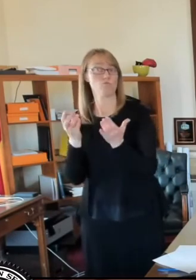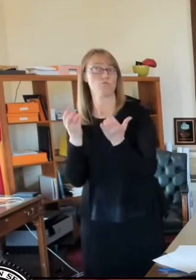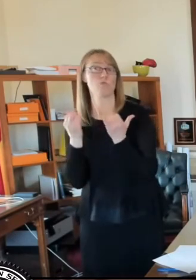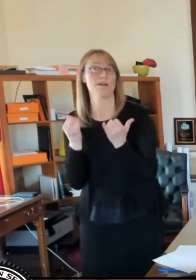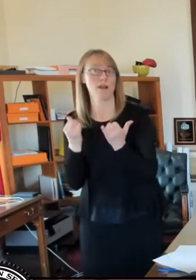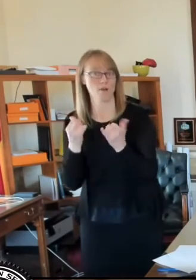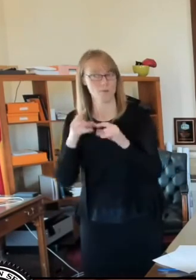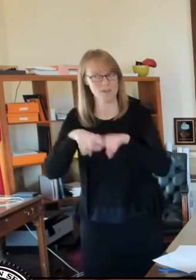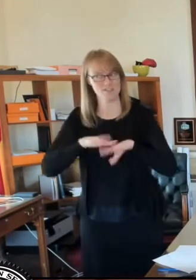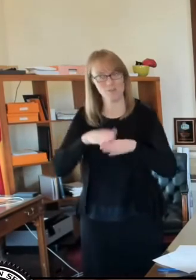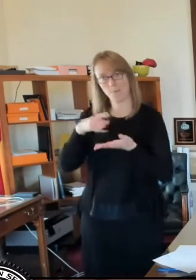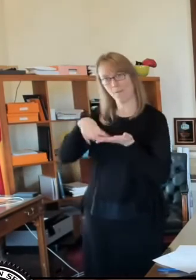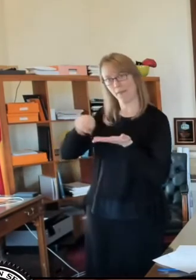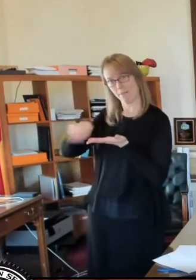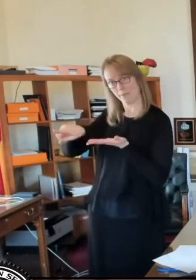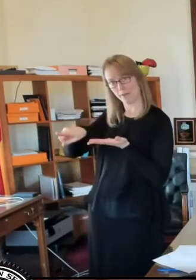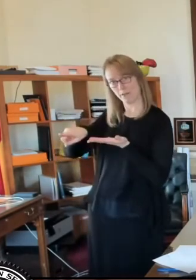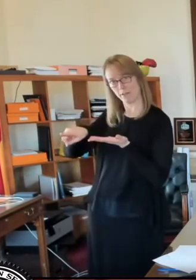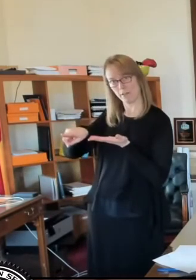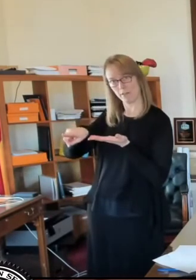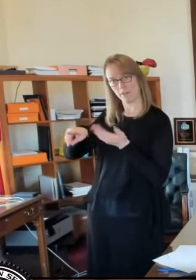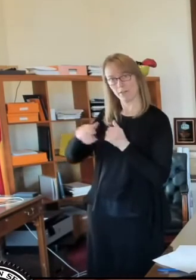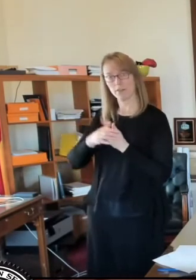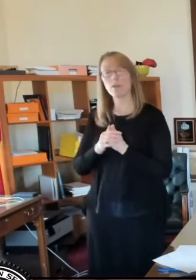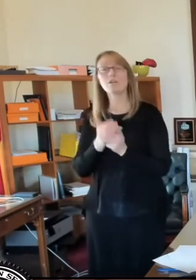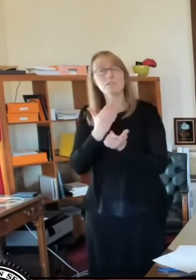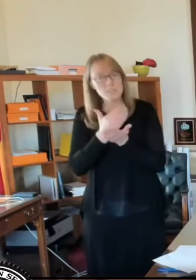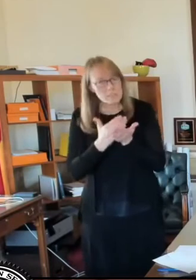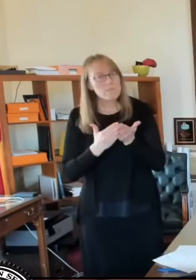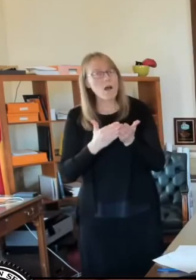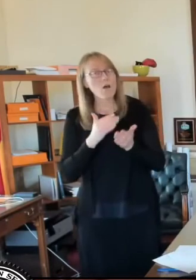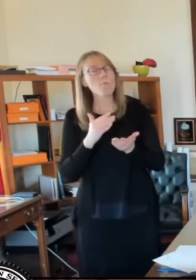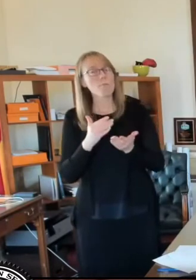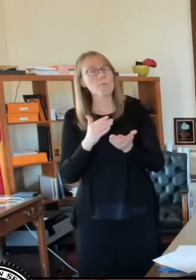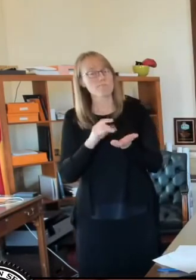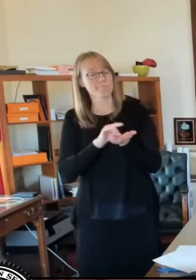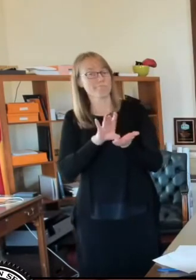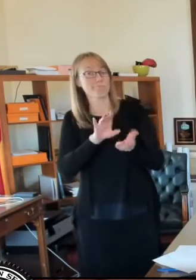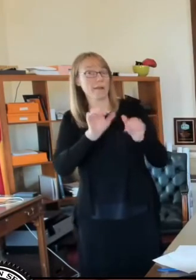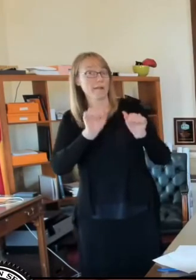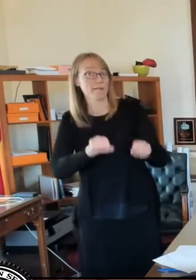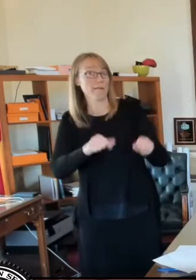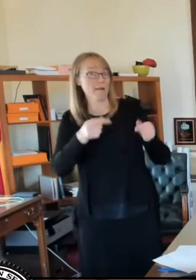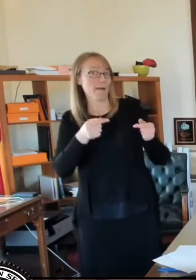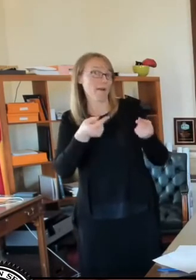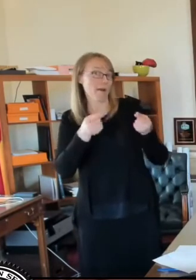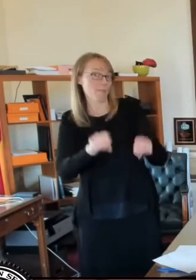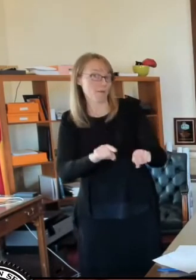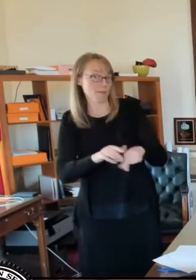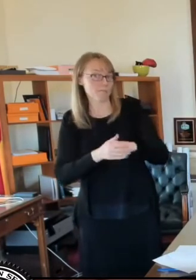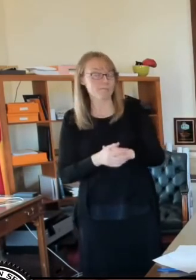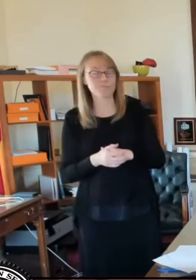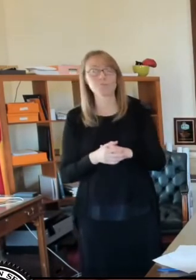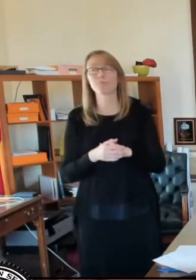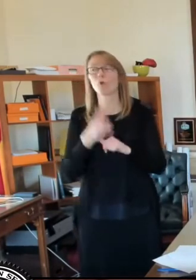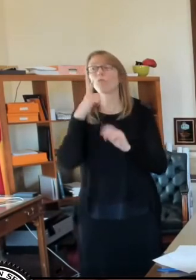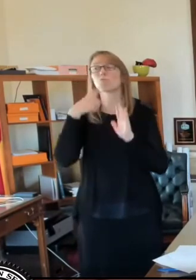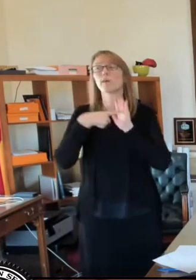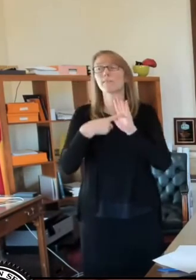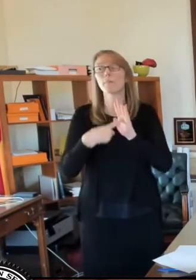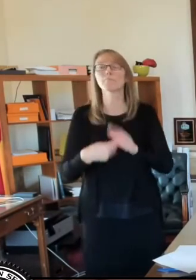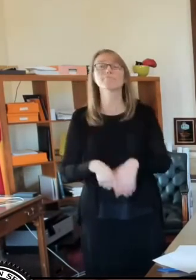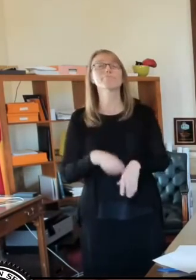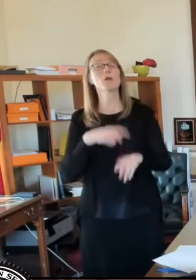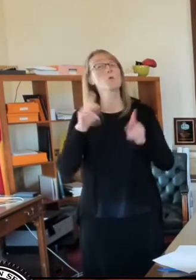evictions still happening, and they can still happening in cases where there's illegal behavior going on in a